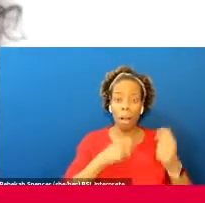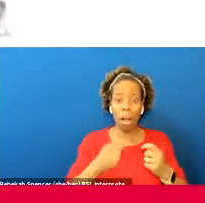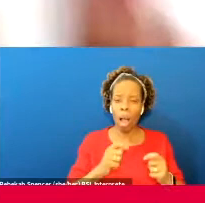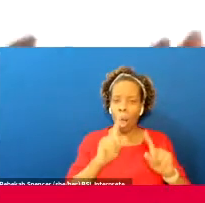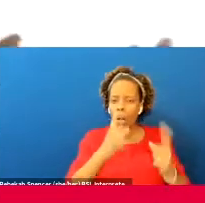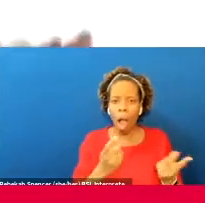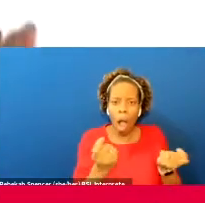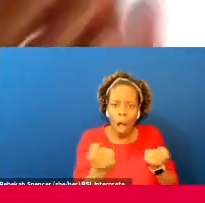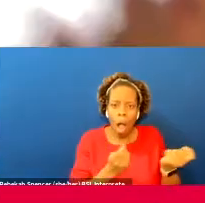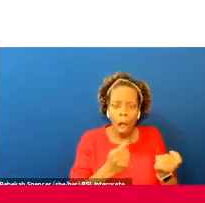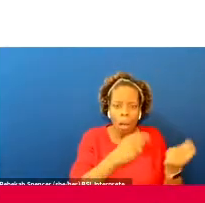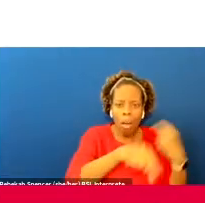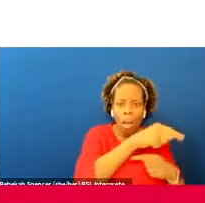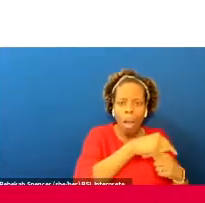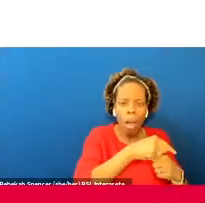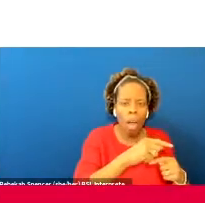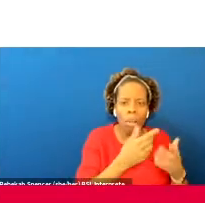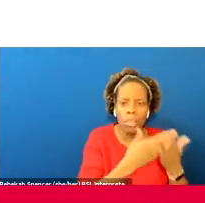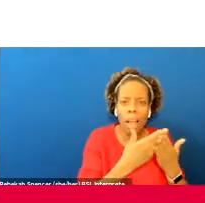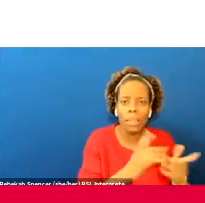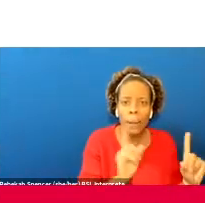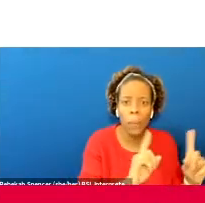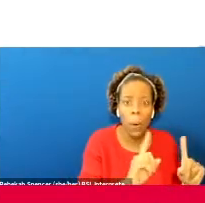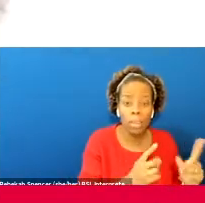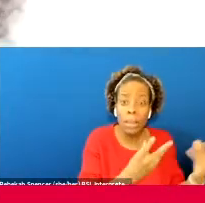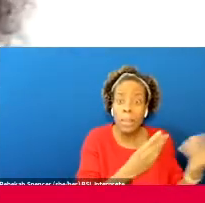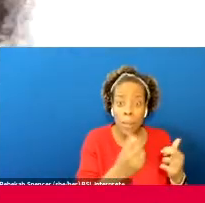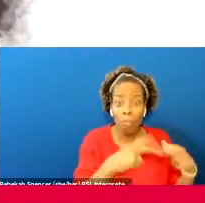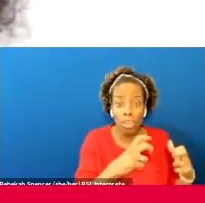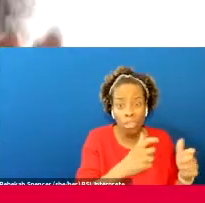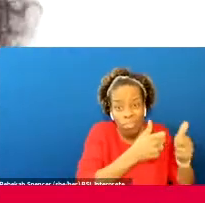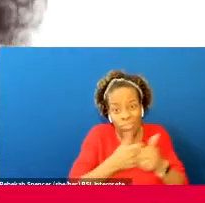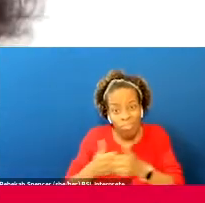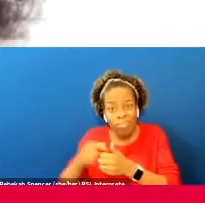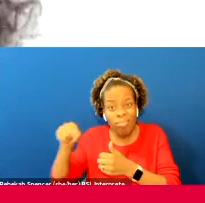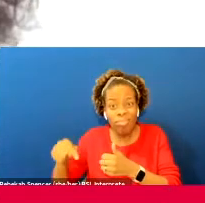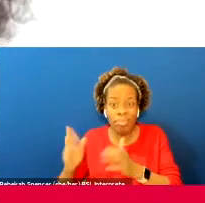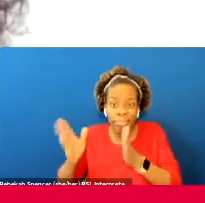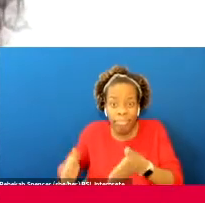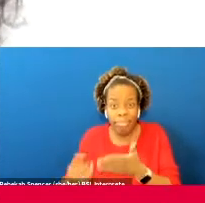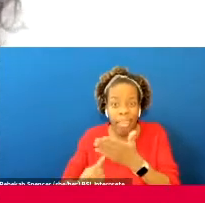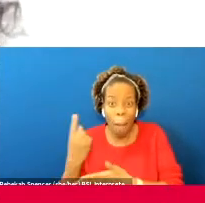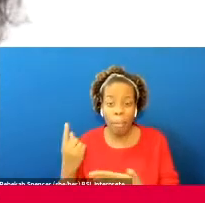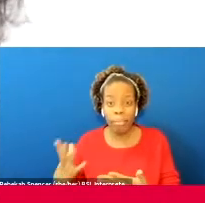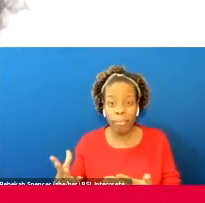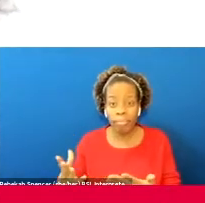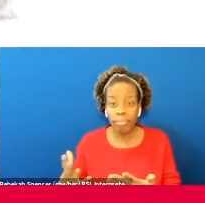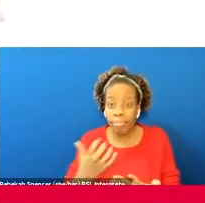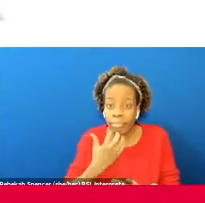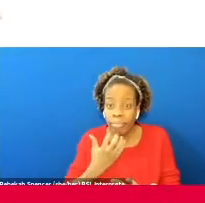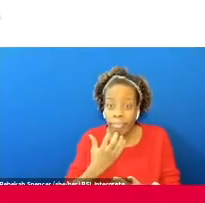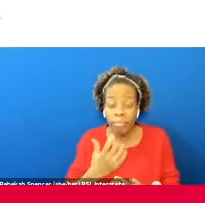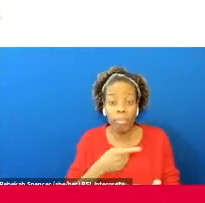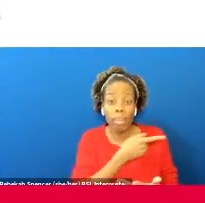that said research will then go towards the arms trade. Kind of as if it's like, it's a risk we're willing to take for the sake of giving our students